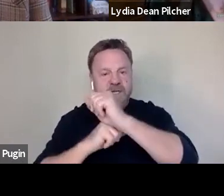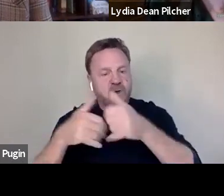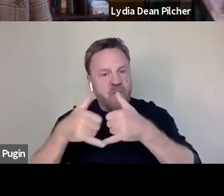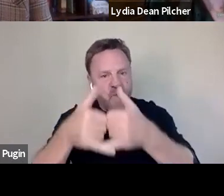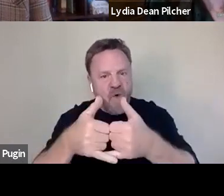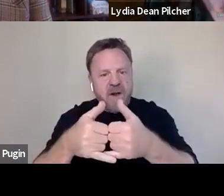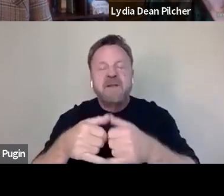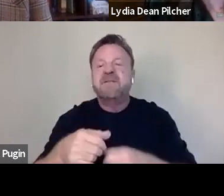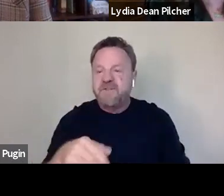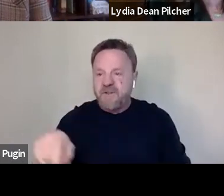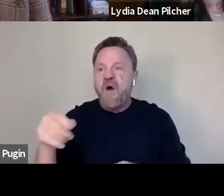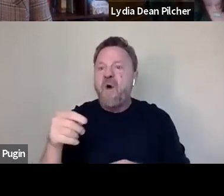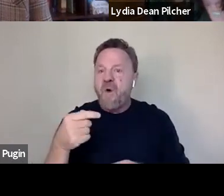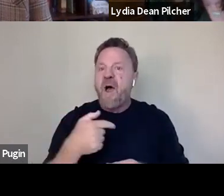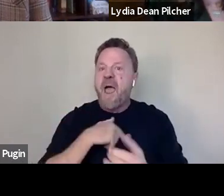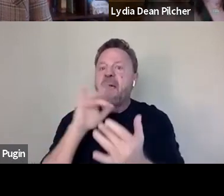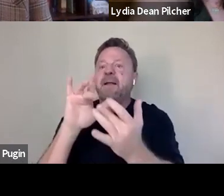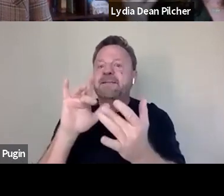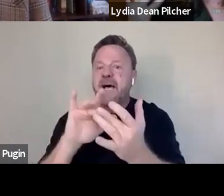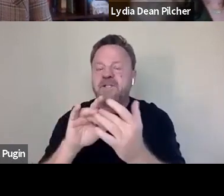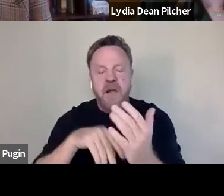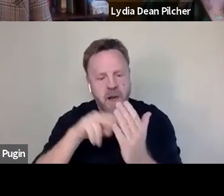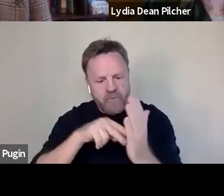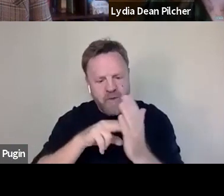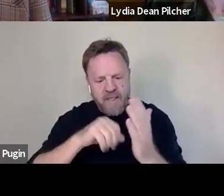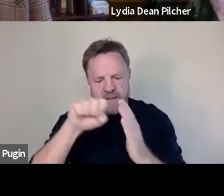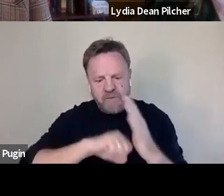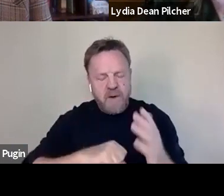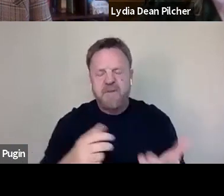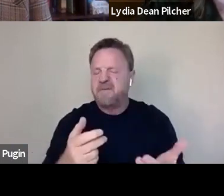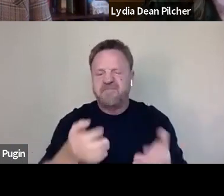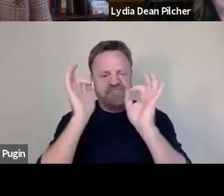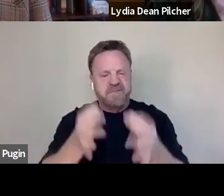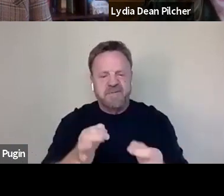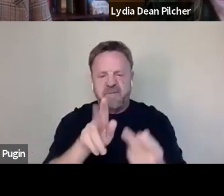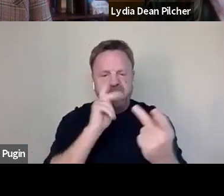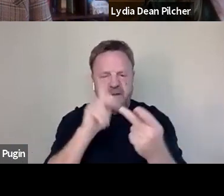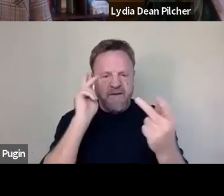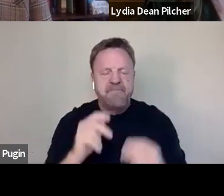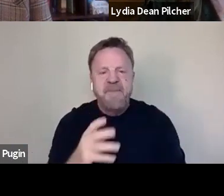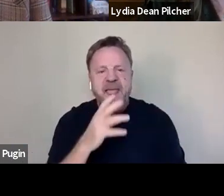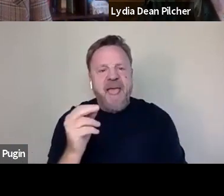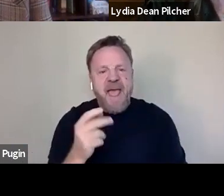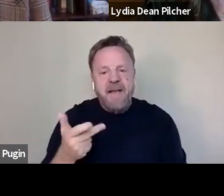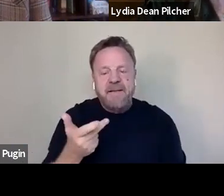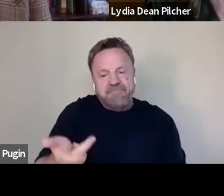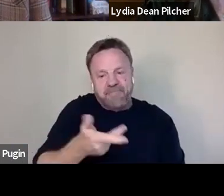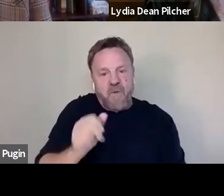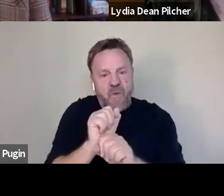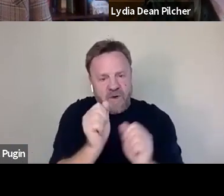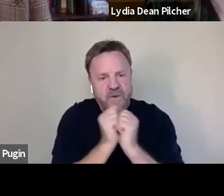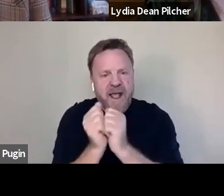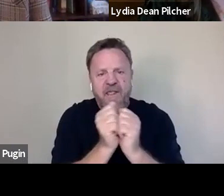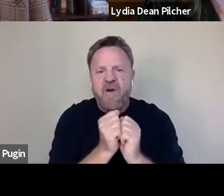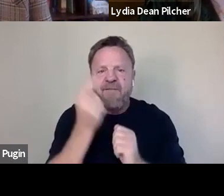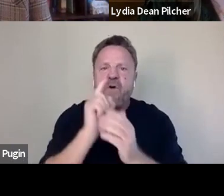me in touch, and when I read the script, it was just a slam dunk. And we all worked together on it